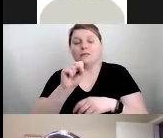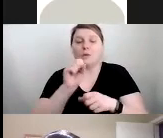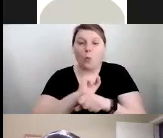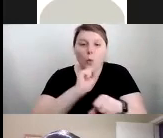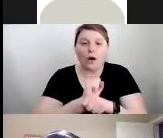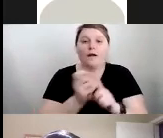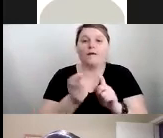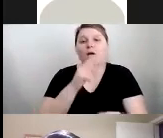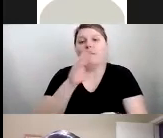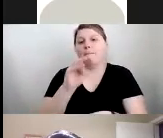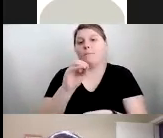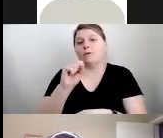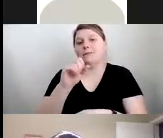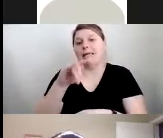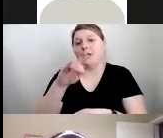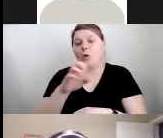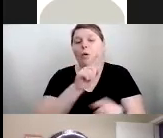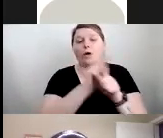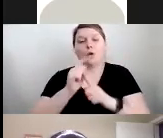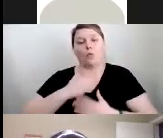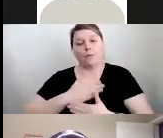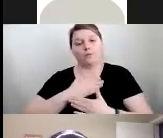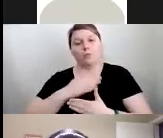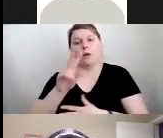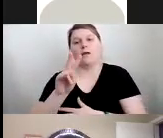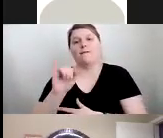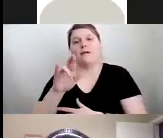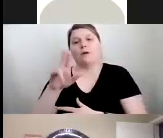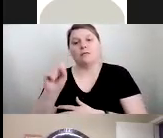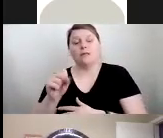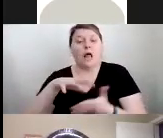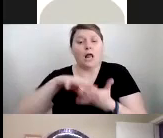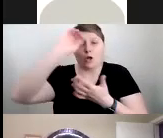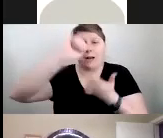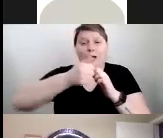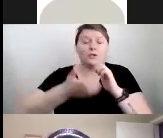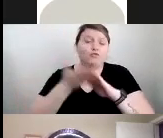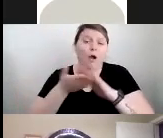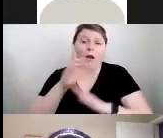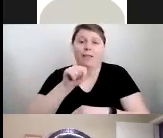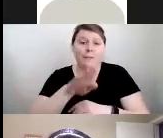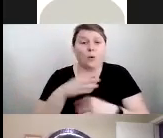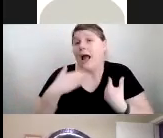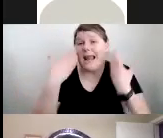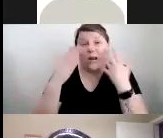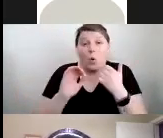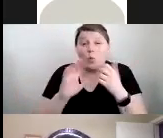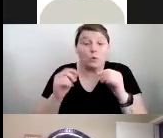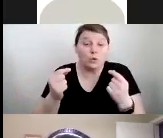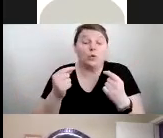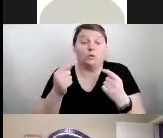as respiratory virus work, and got to learn how to run a laboratory, which is something I never knew how to do as a